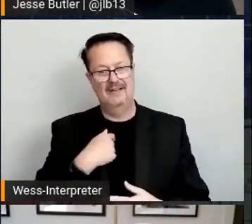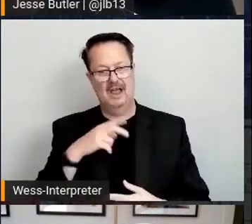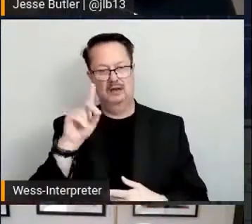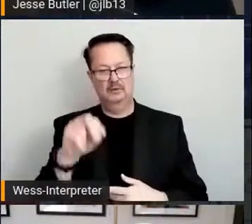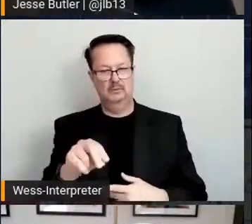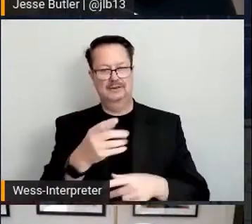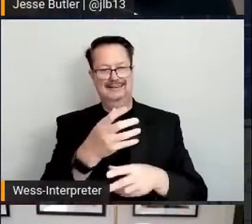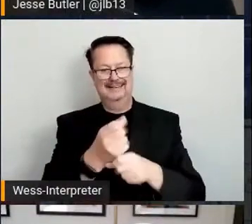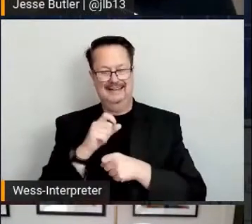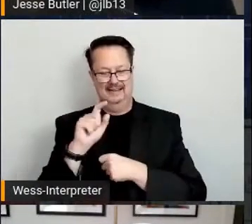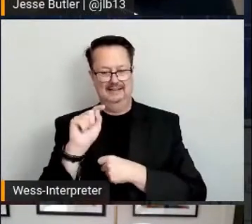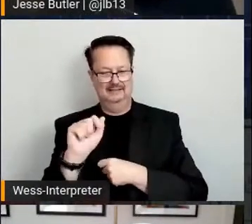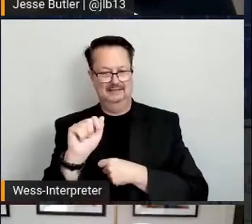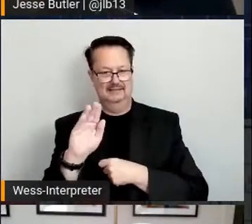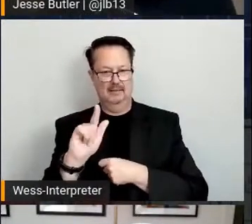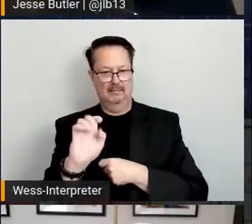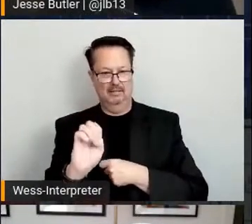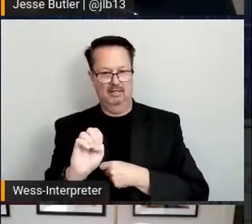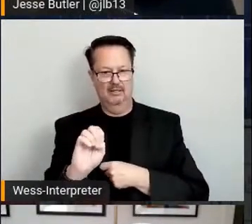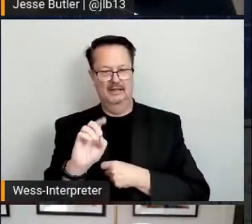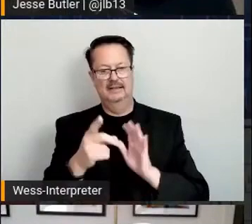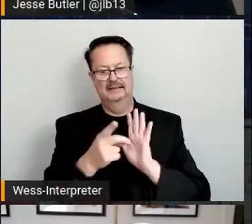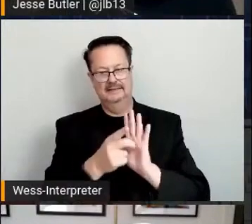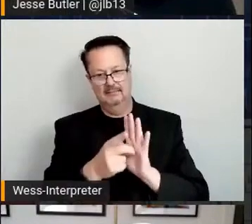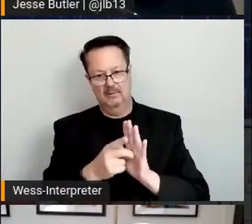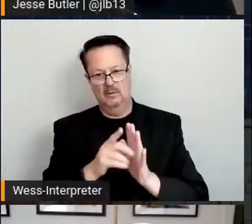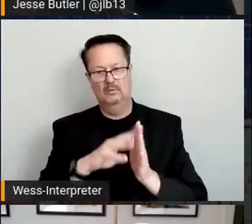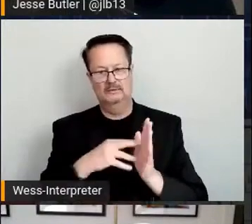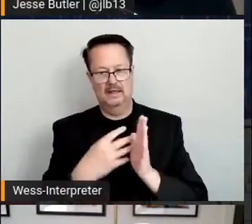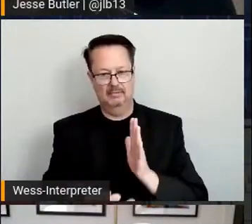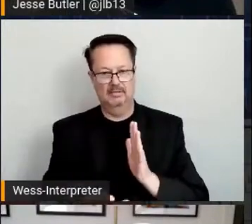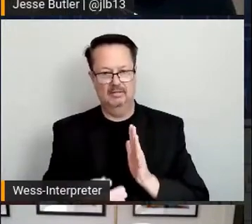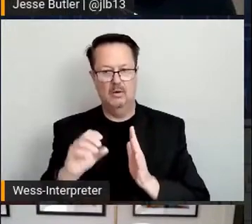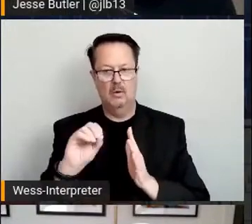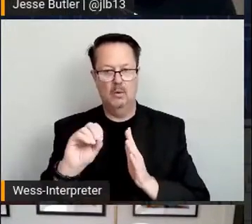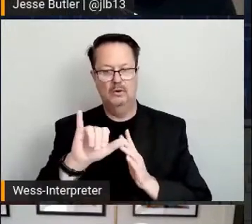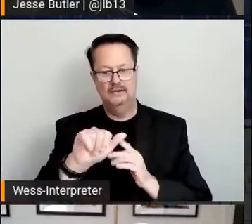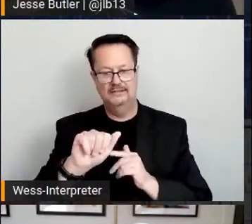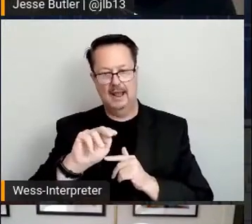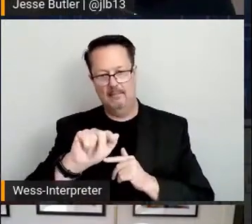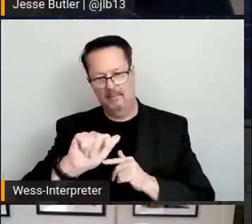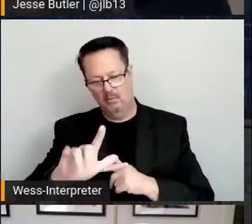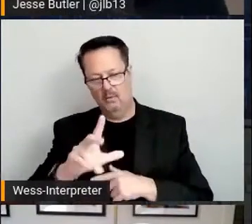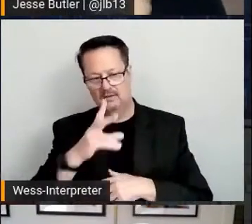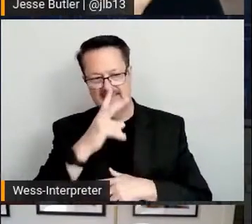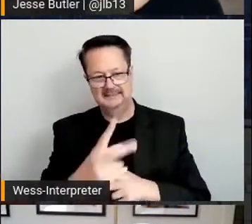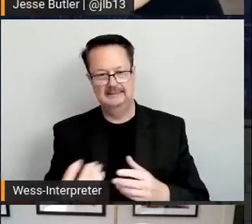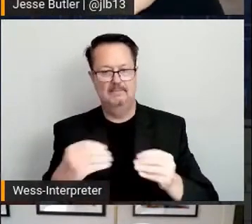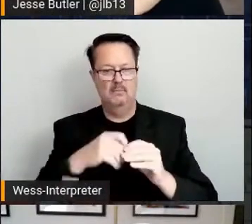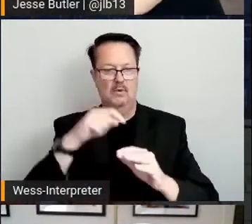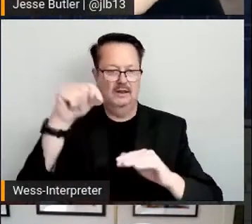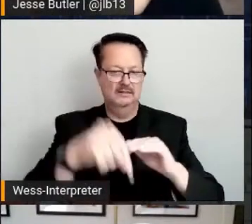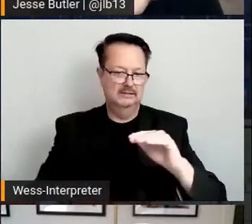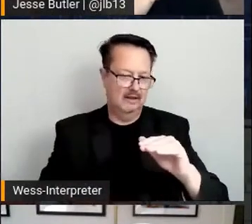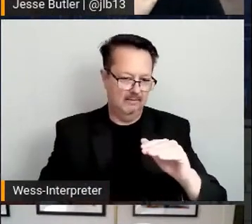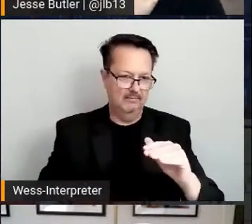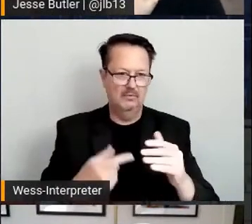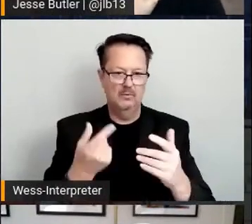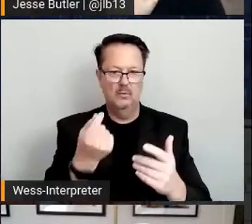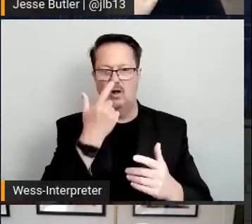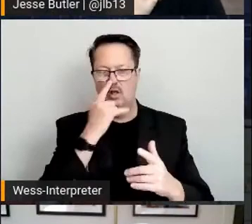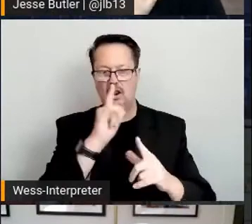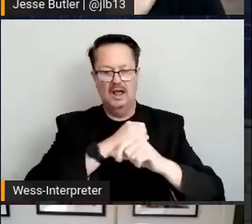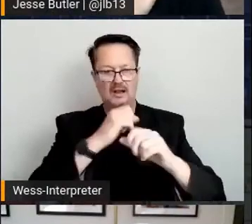get table, demo table, or YAML, we can see more in depth what our table looks